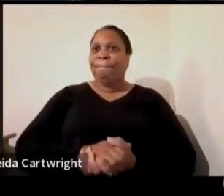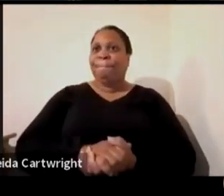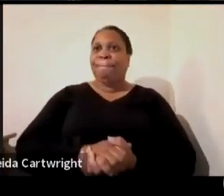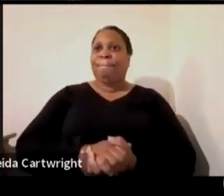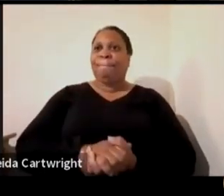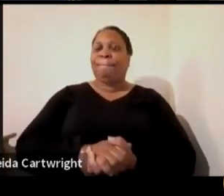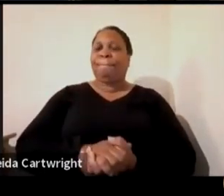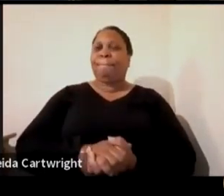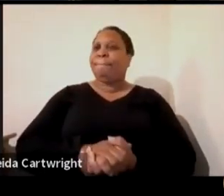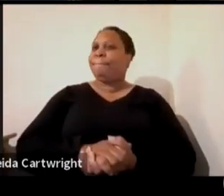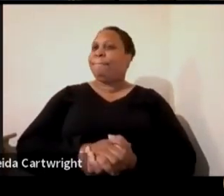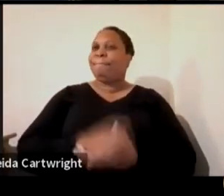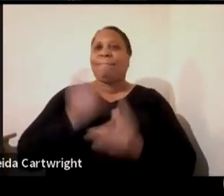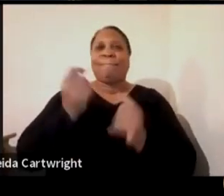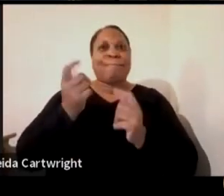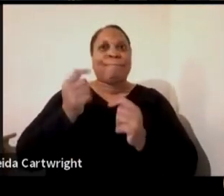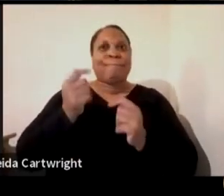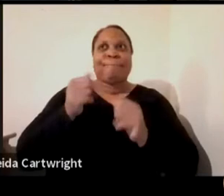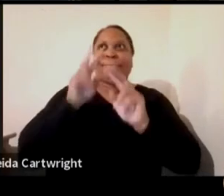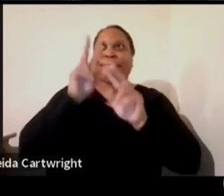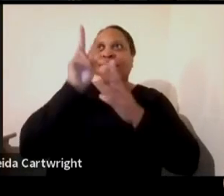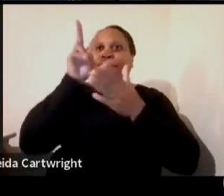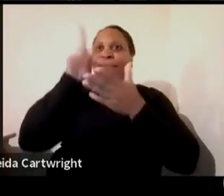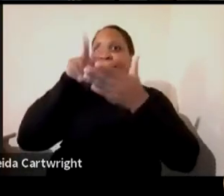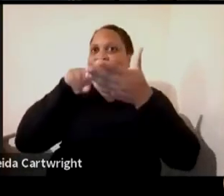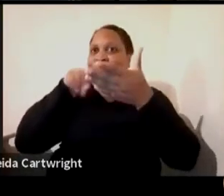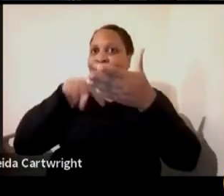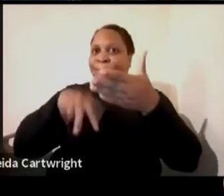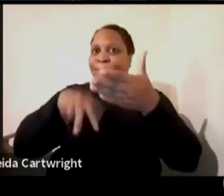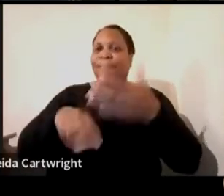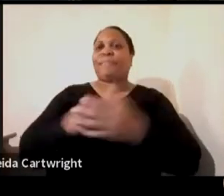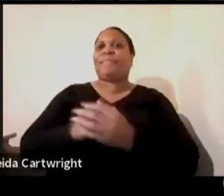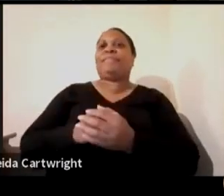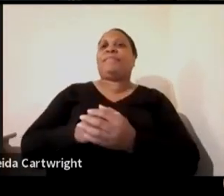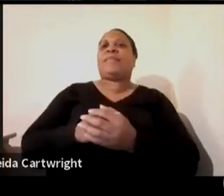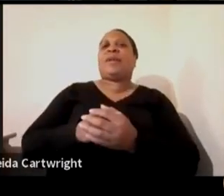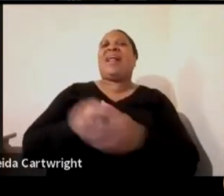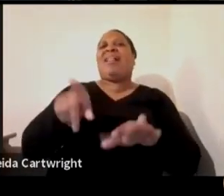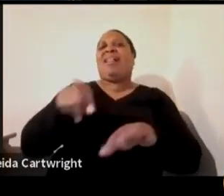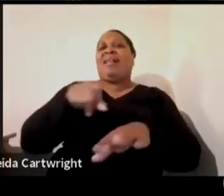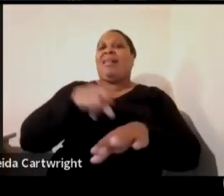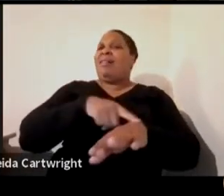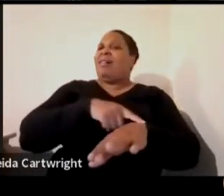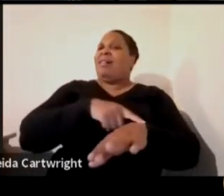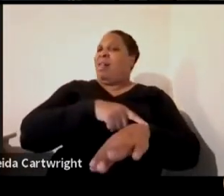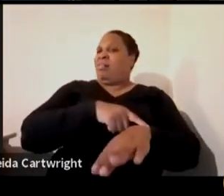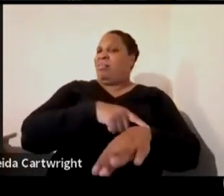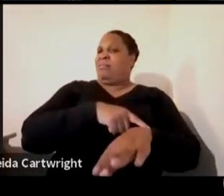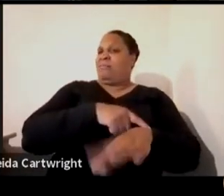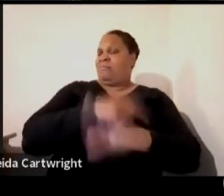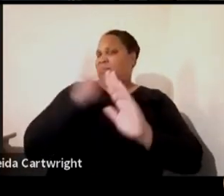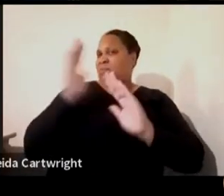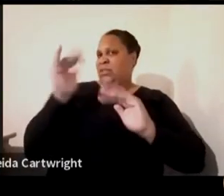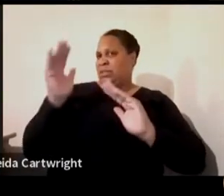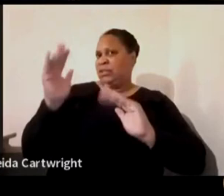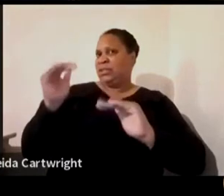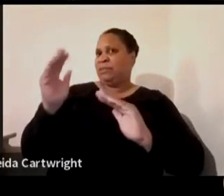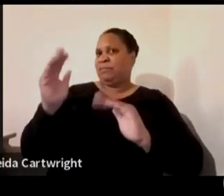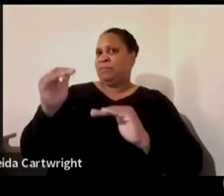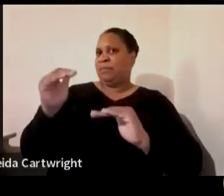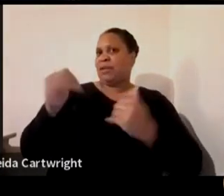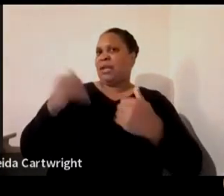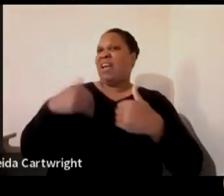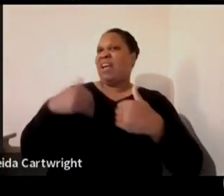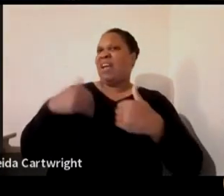I'm just quickly looking through our questions. How long do we expect it to take for us to have the supply